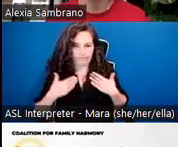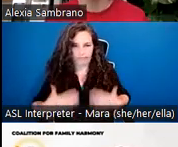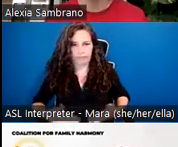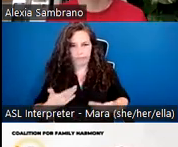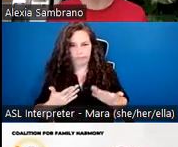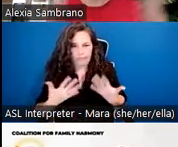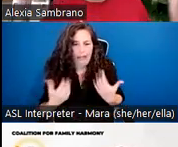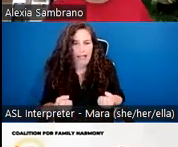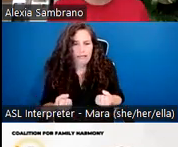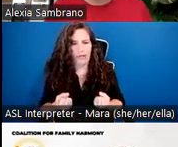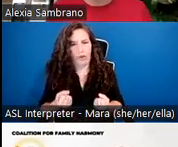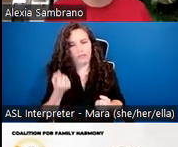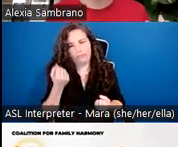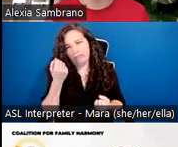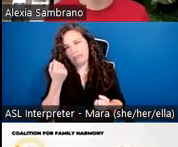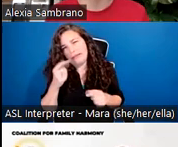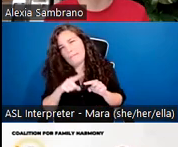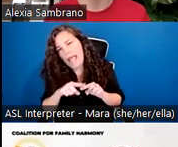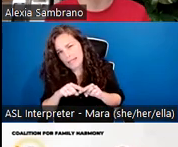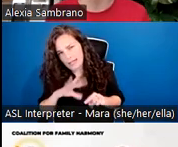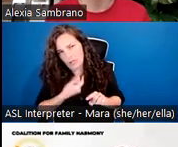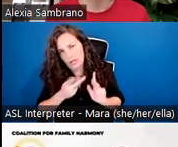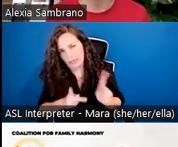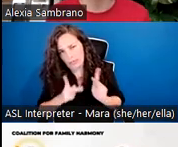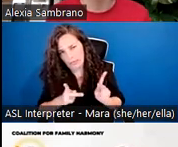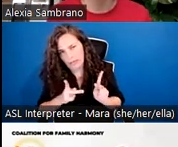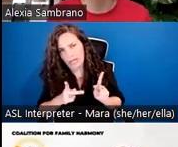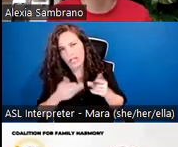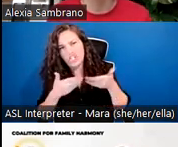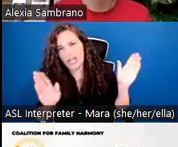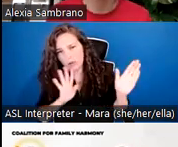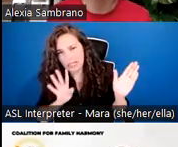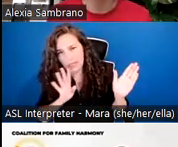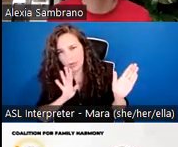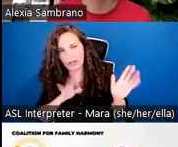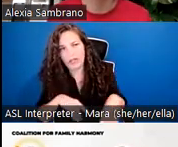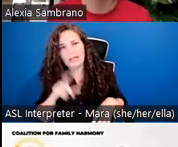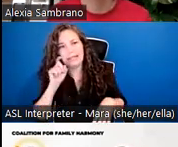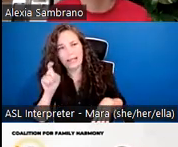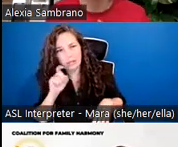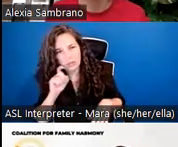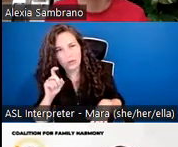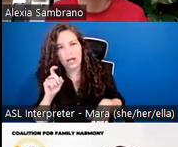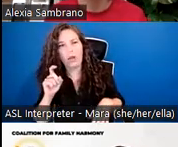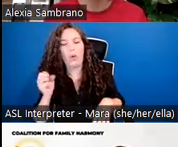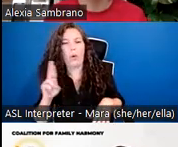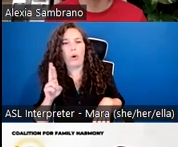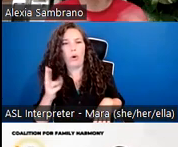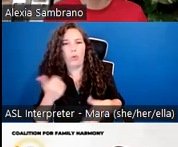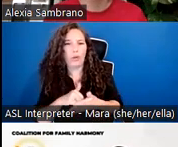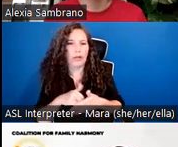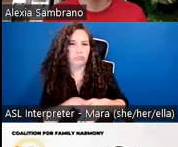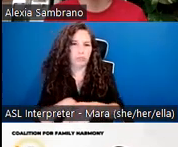folks. But generally speaking, sexual and reproductive healthcare providers should become familiar with clinical guidelines and recommendations for trans folks